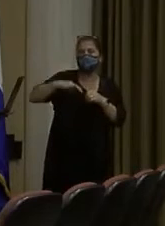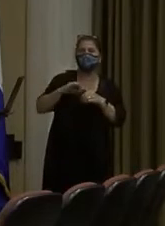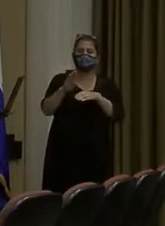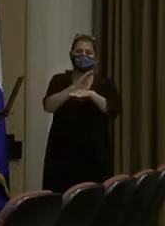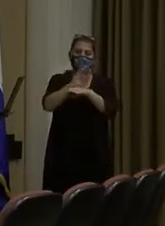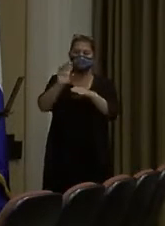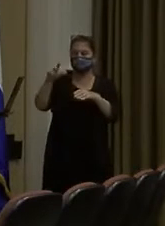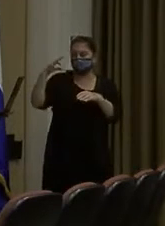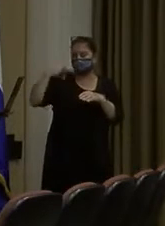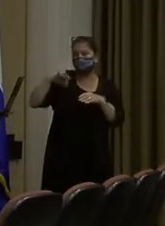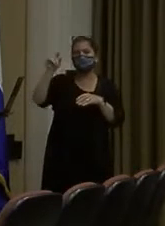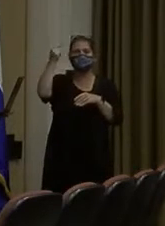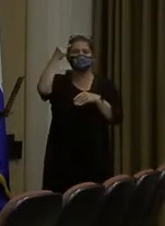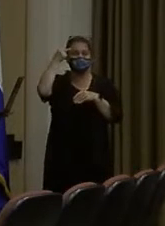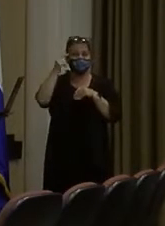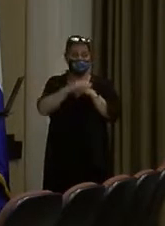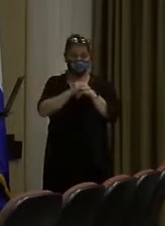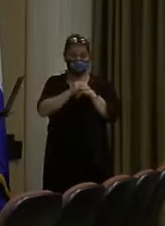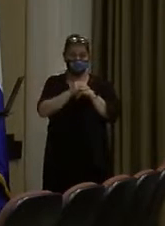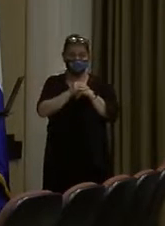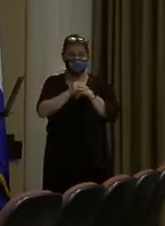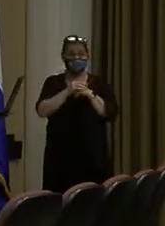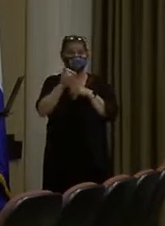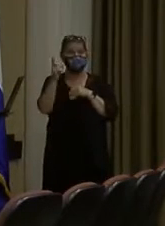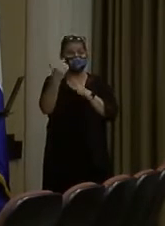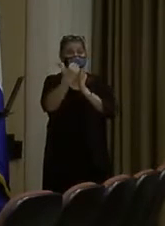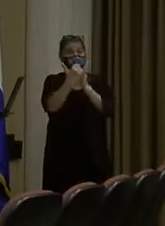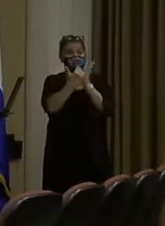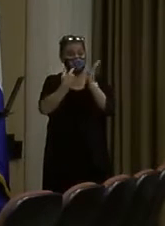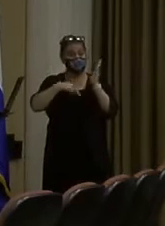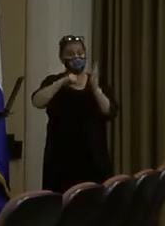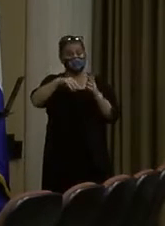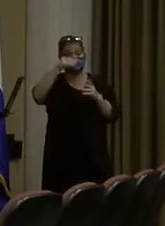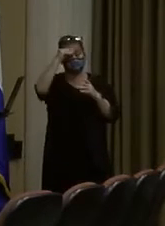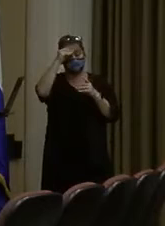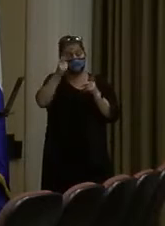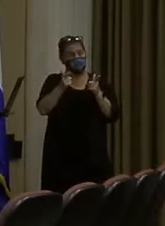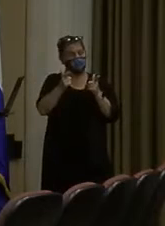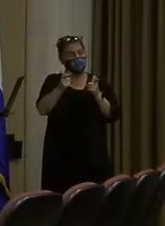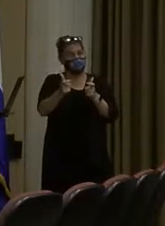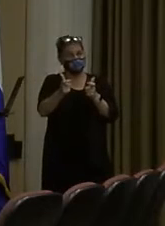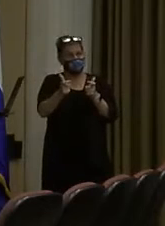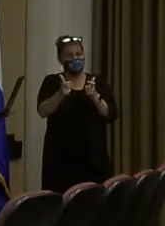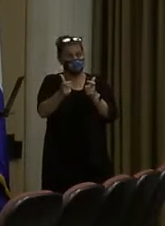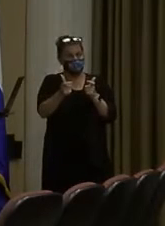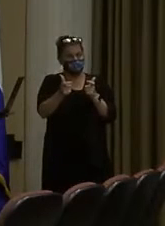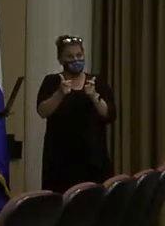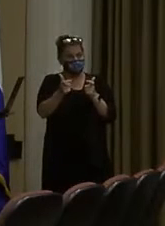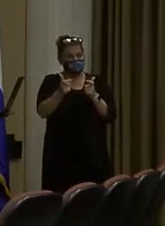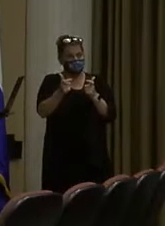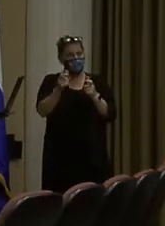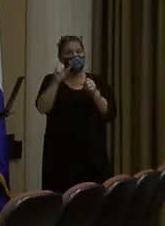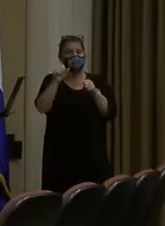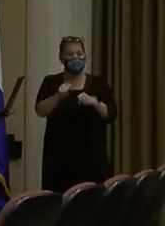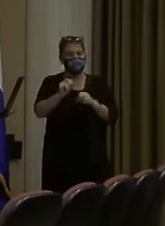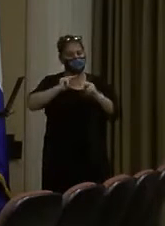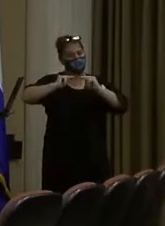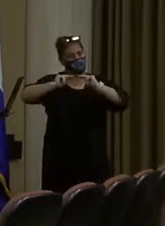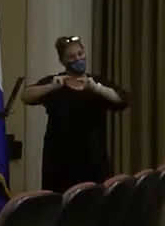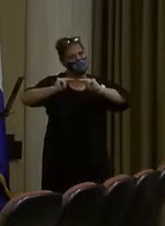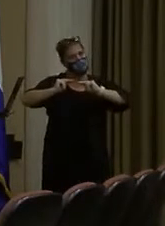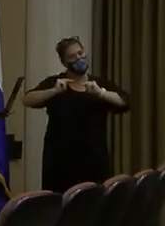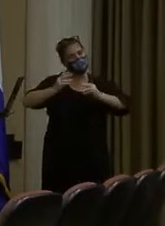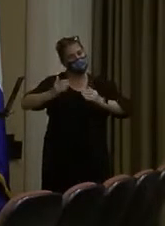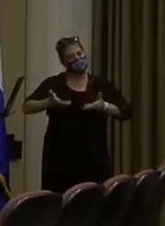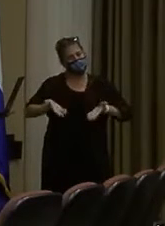security argument that you can raise? These are lessons that we had to learn very quickly in order to negotiate